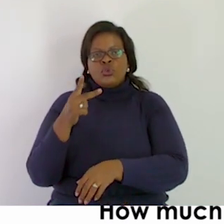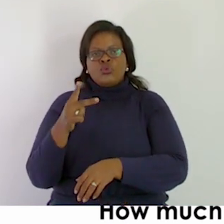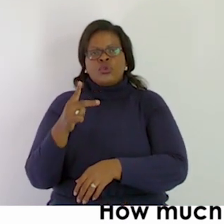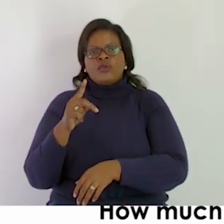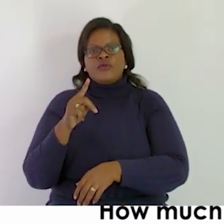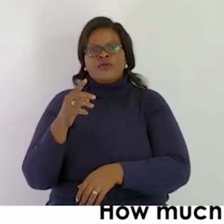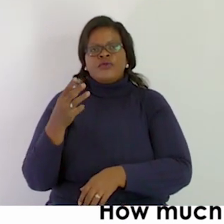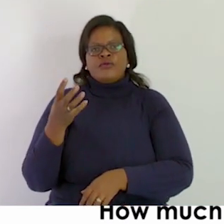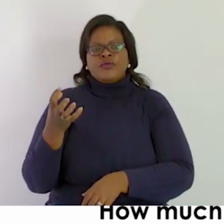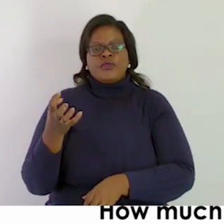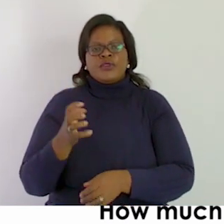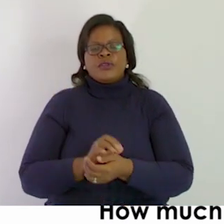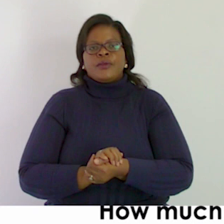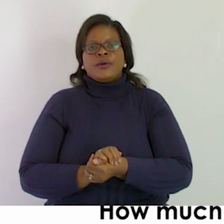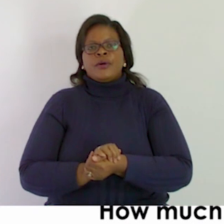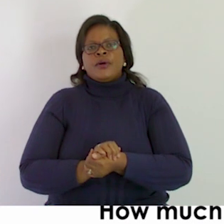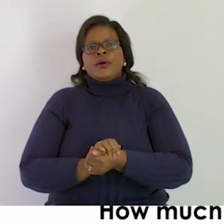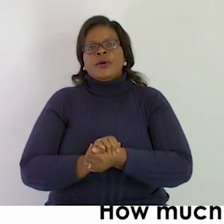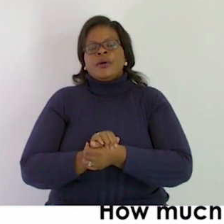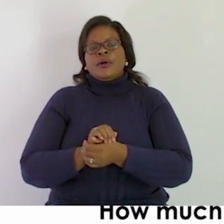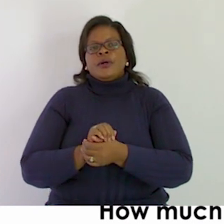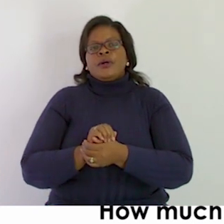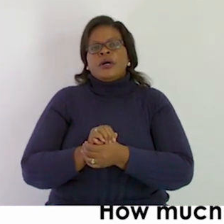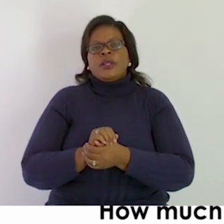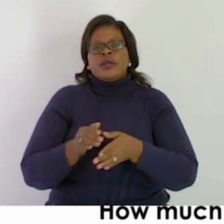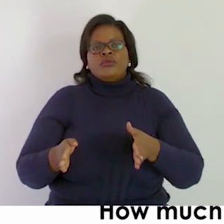$12.50, a pair of jeans for